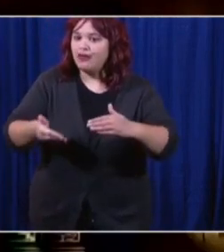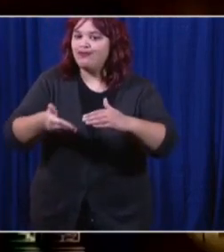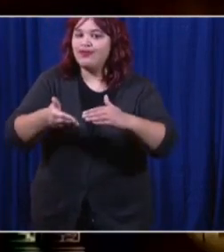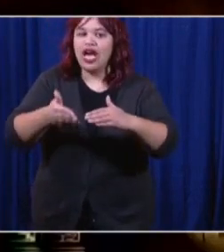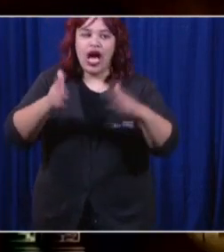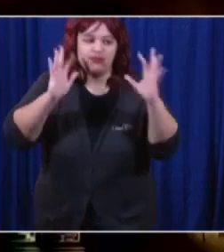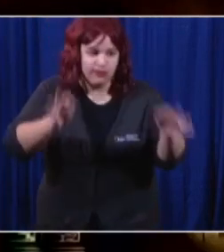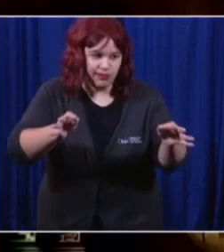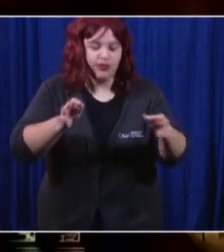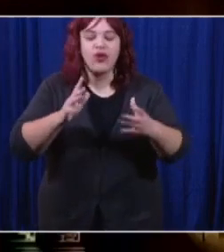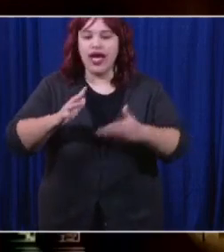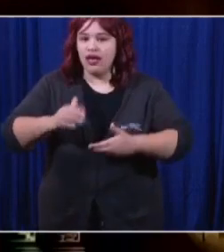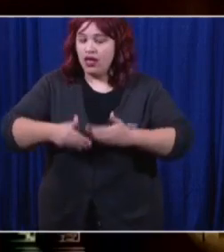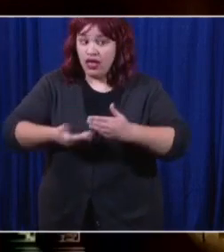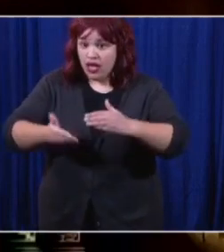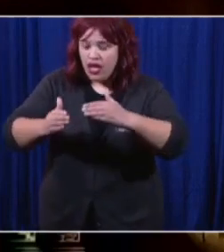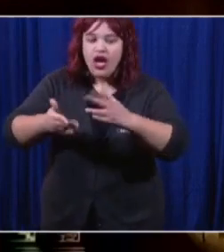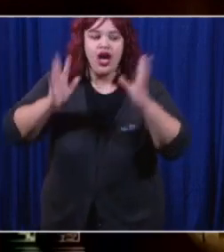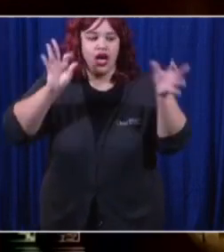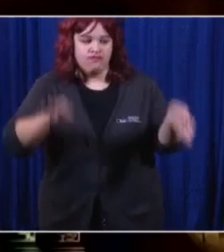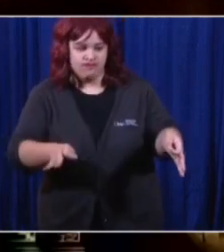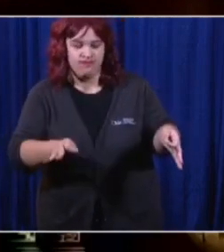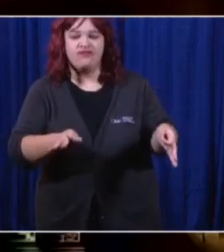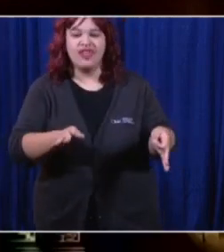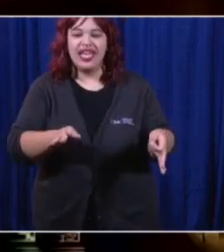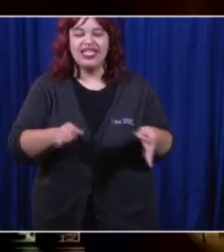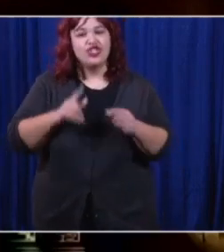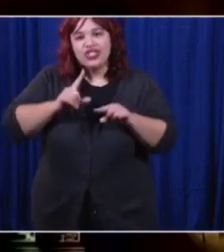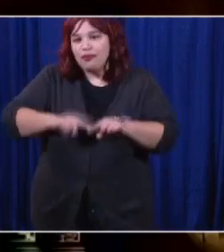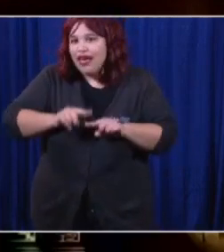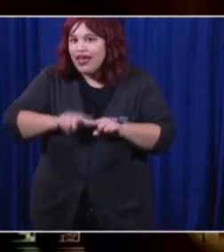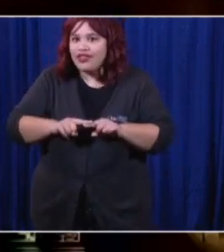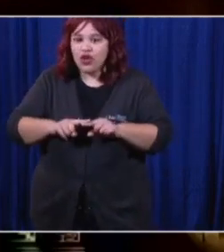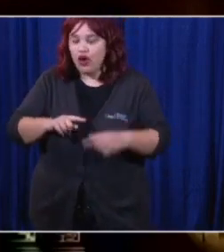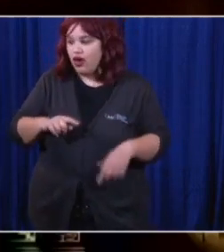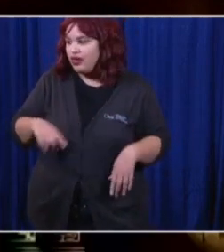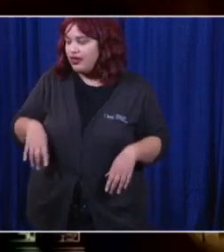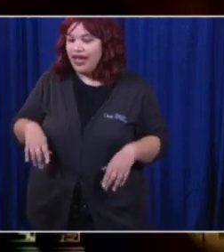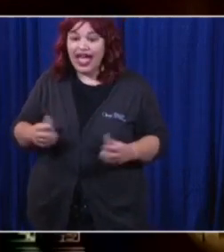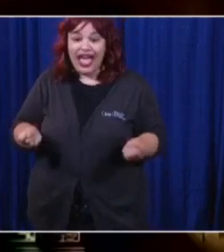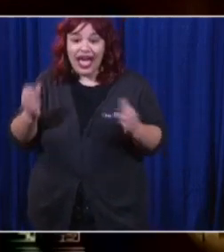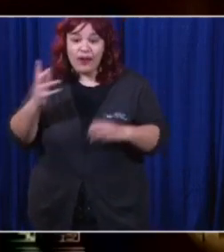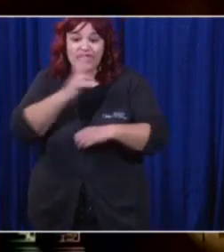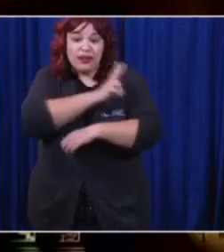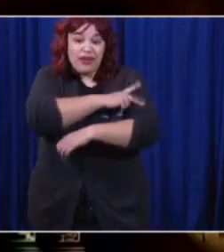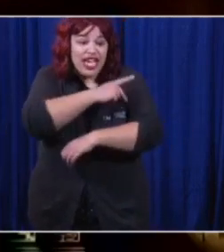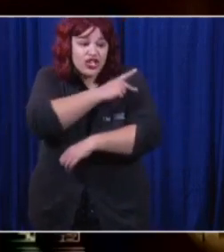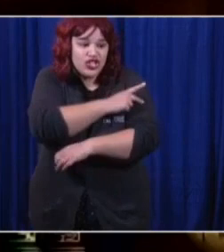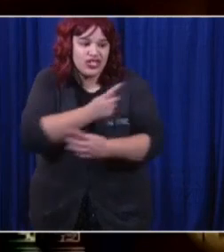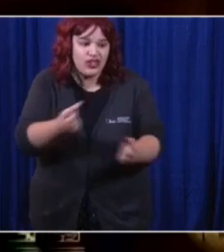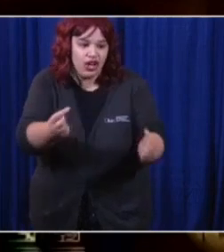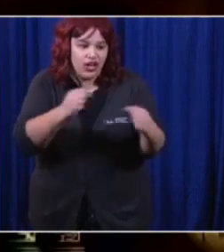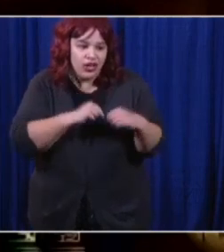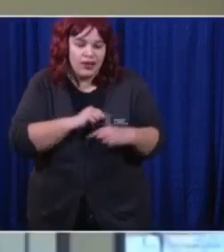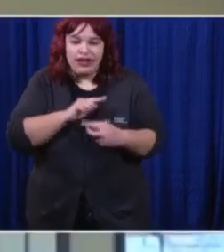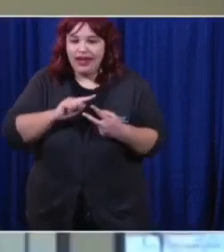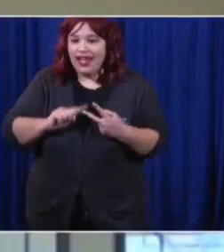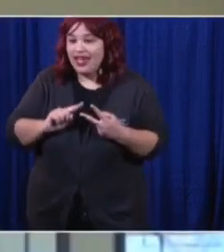based on their capacity and their staffing. And what was the first part of your question again,